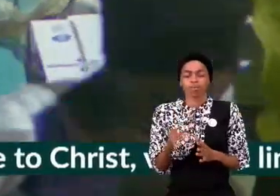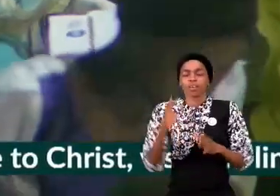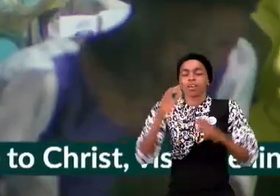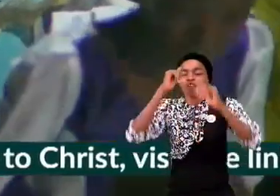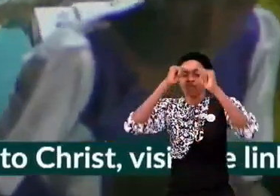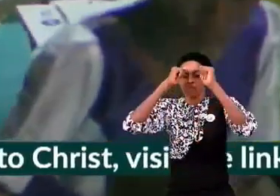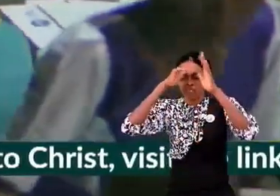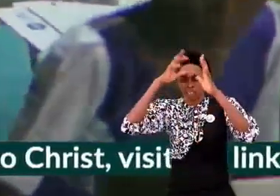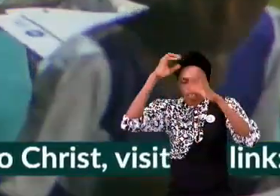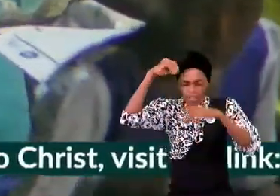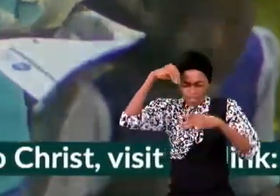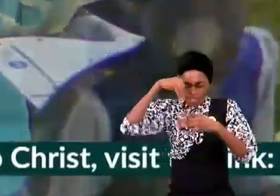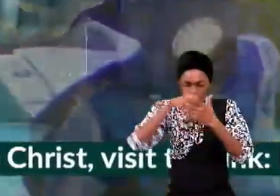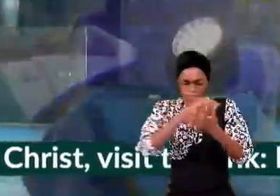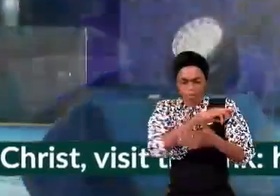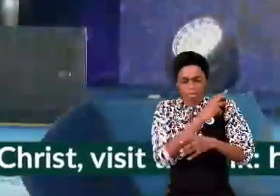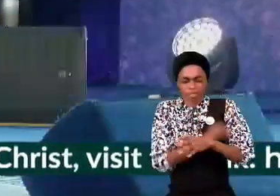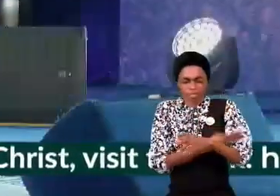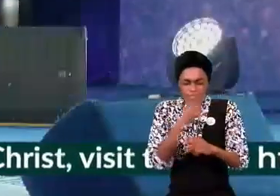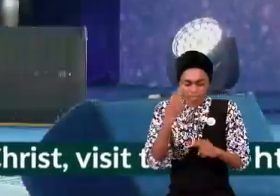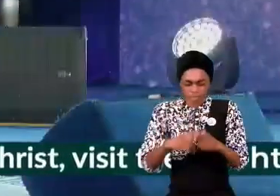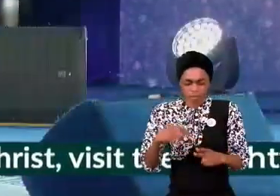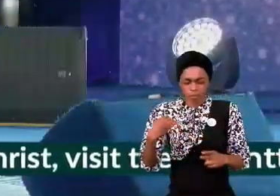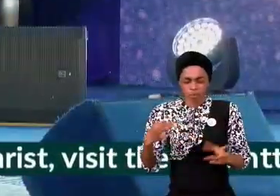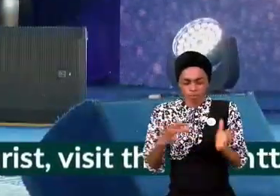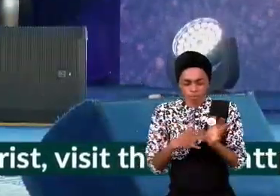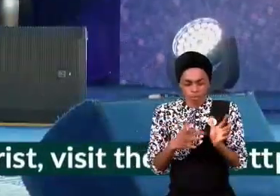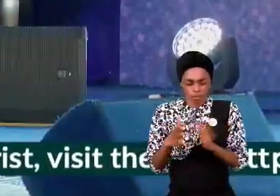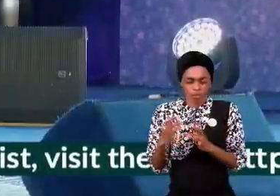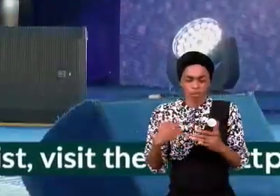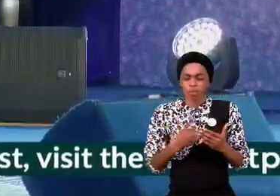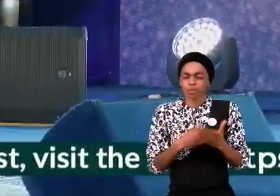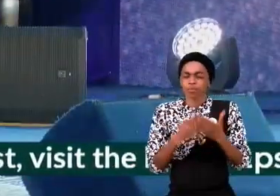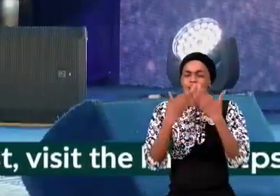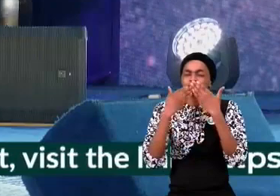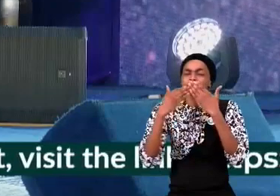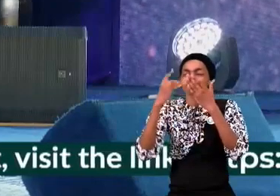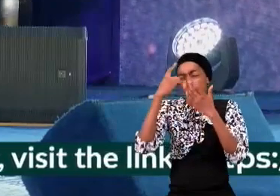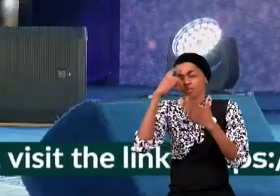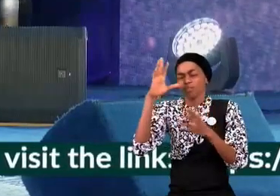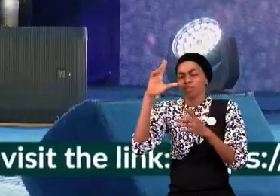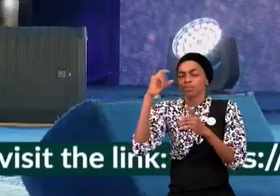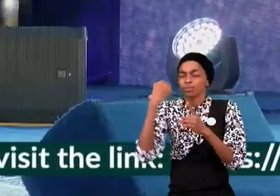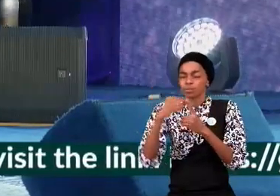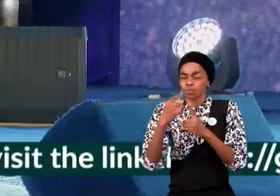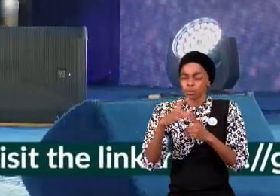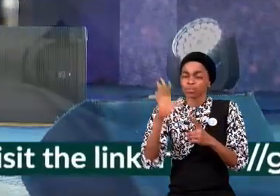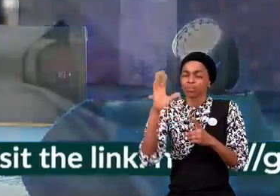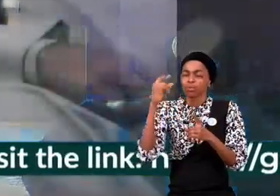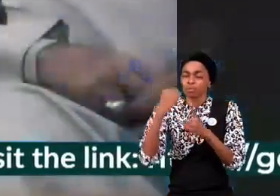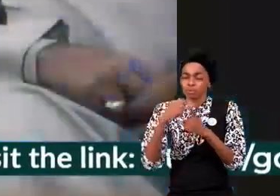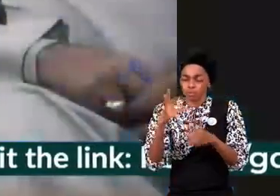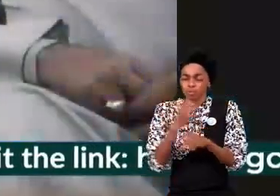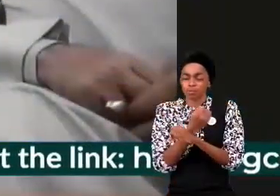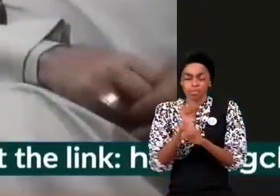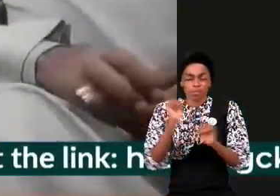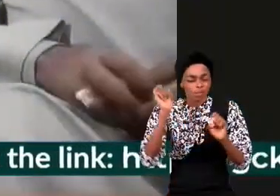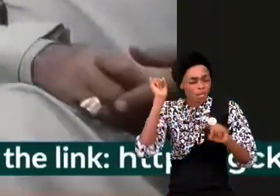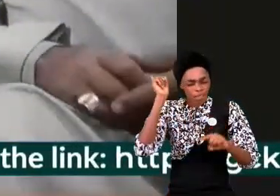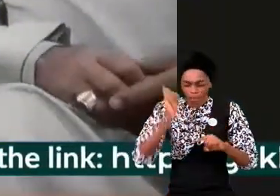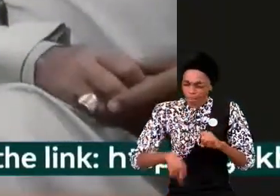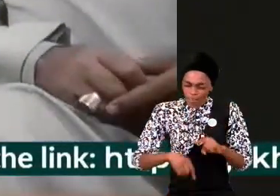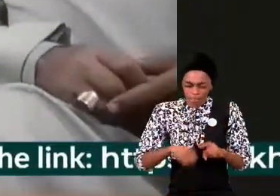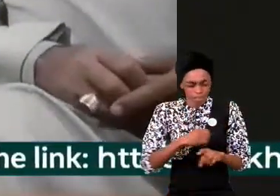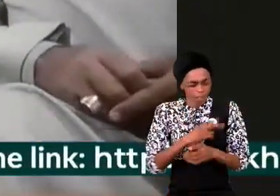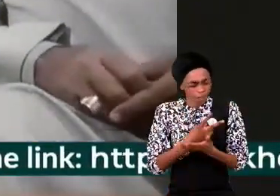you for your word of salvation that cannot fail, the word of forgiveness that cannot fail, the word of